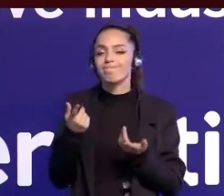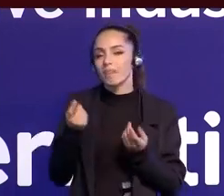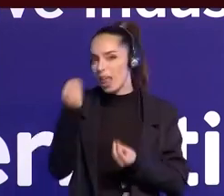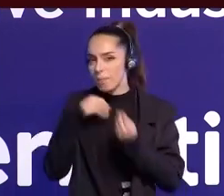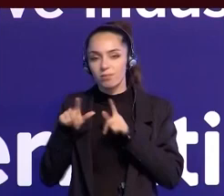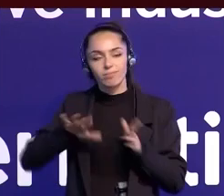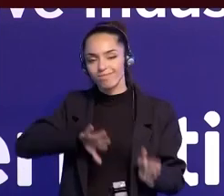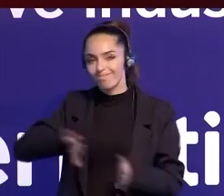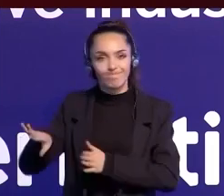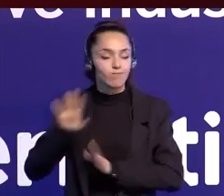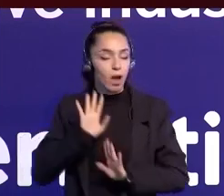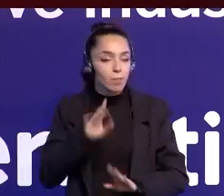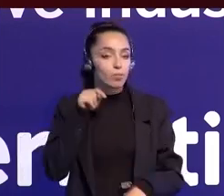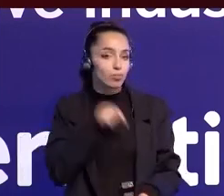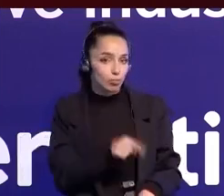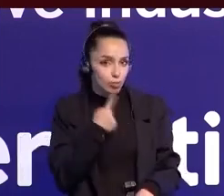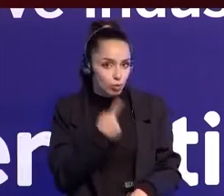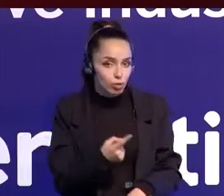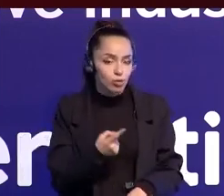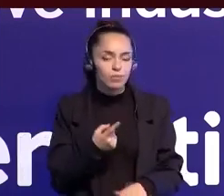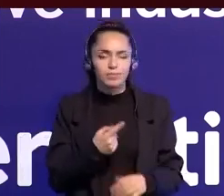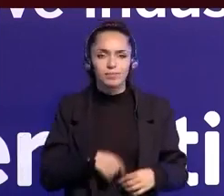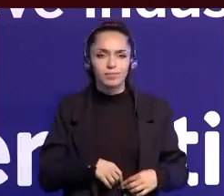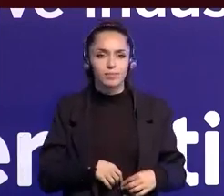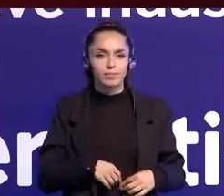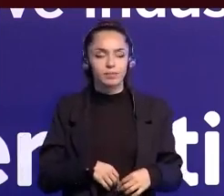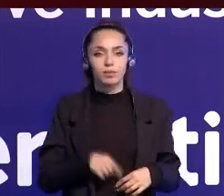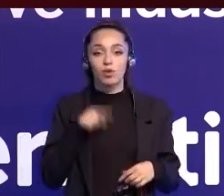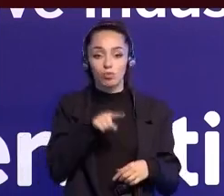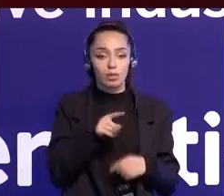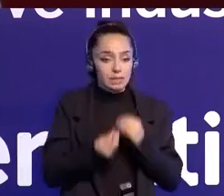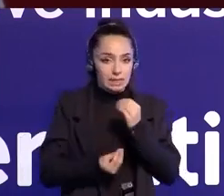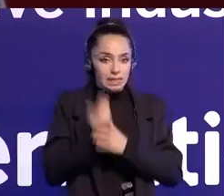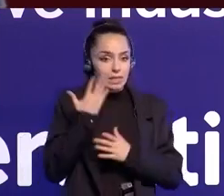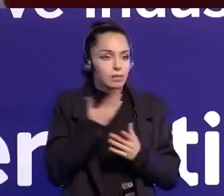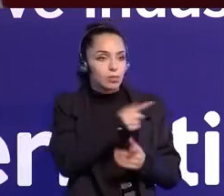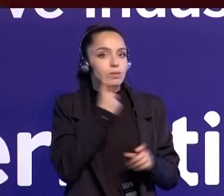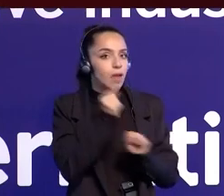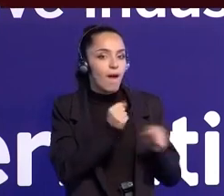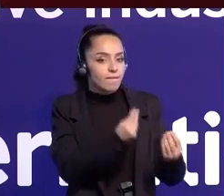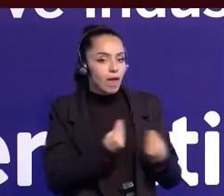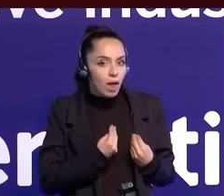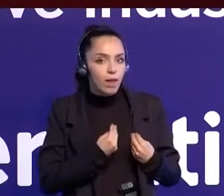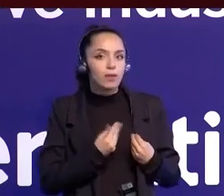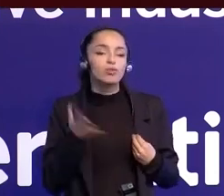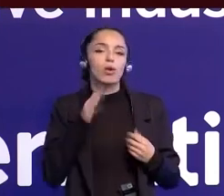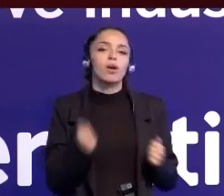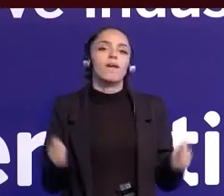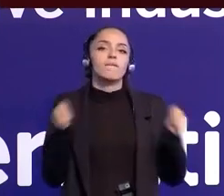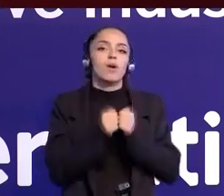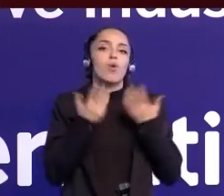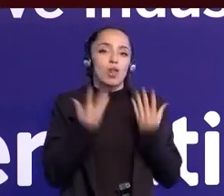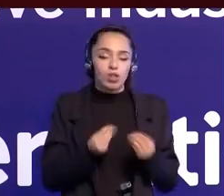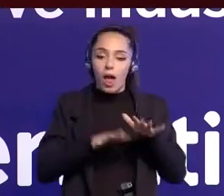multiplier is much bigger in this case. So it's important that investments in infrastructure,